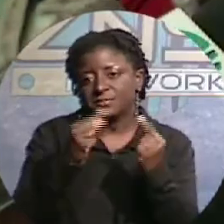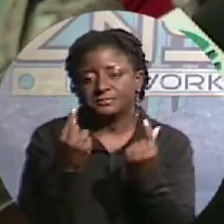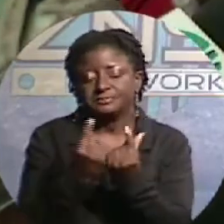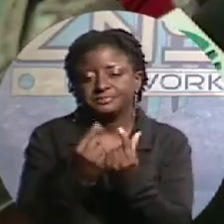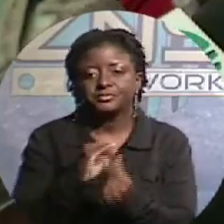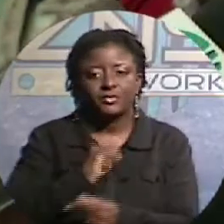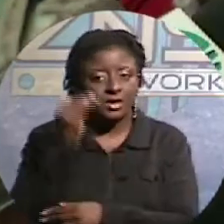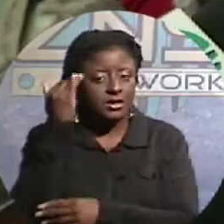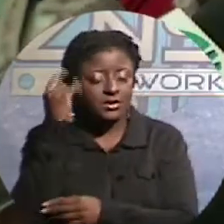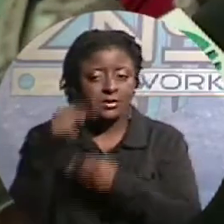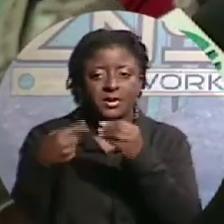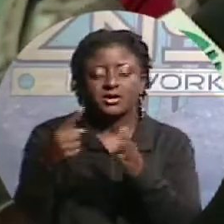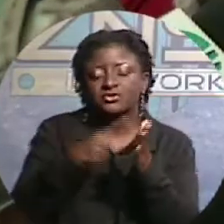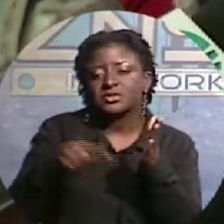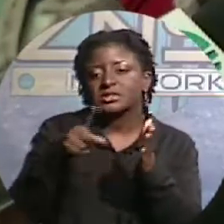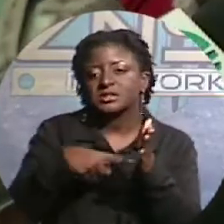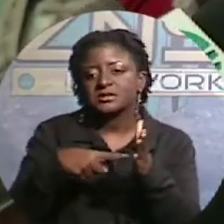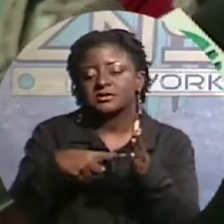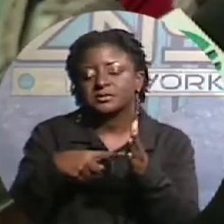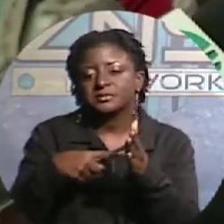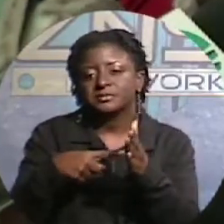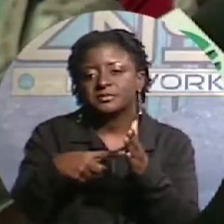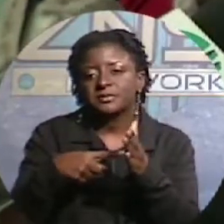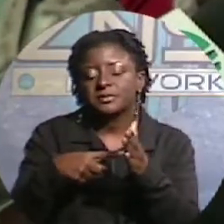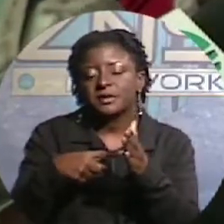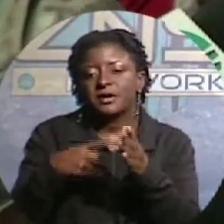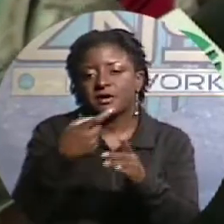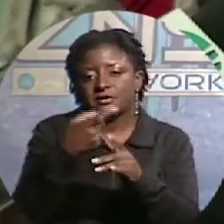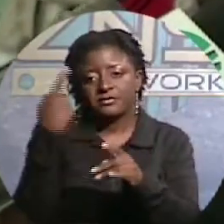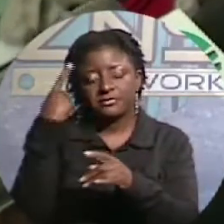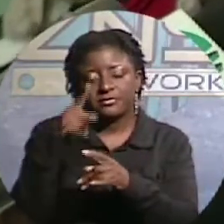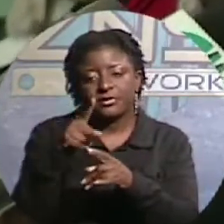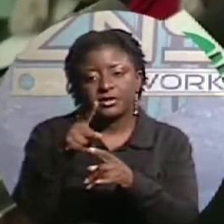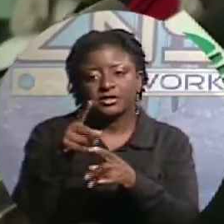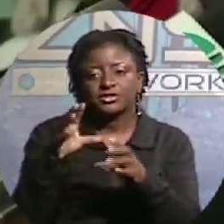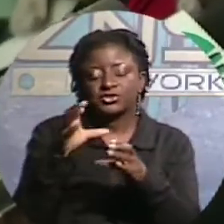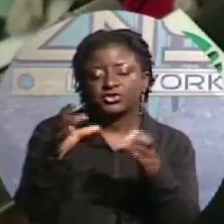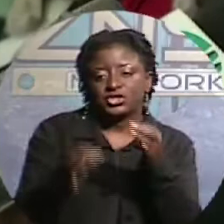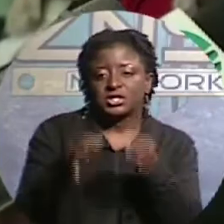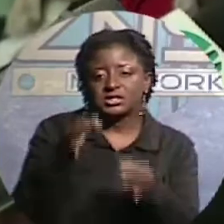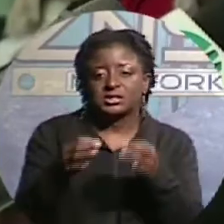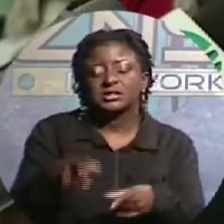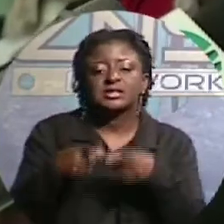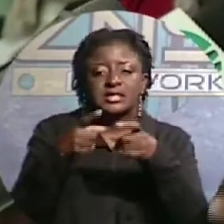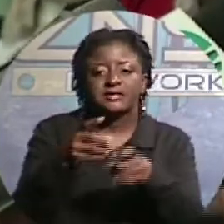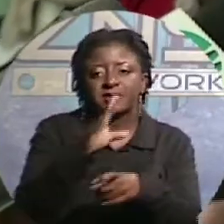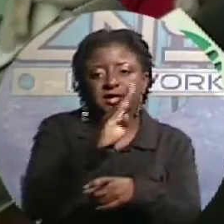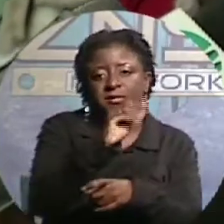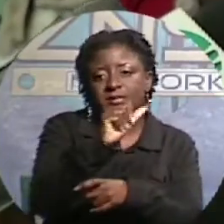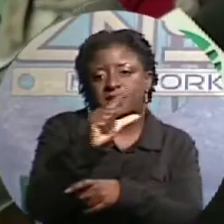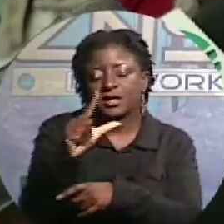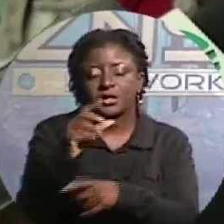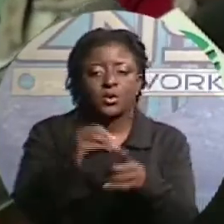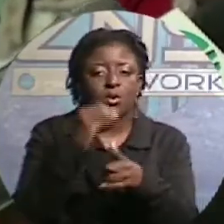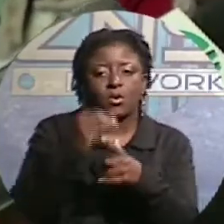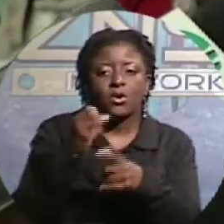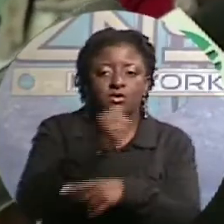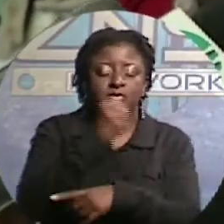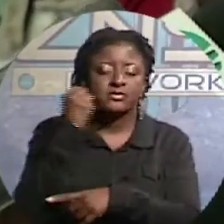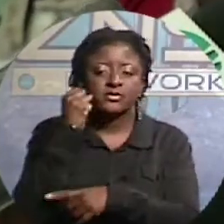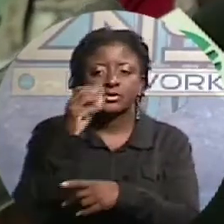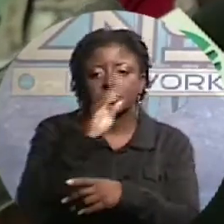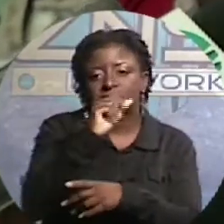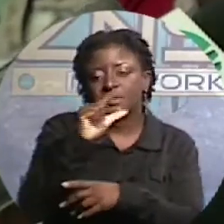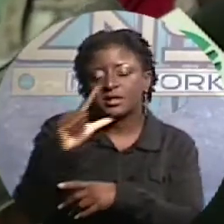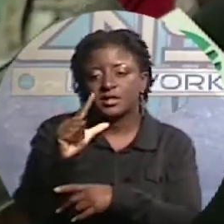the criticism that judges have received on their decisions to grant or refuse bail. We are aware that the suggestion